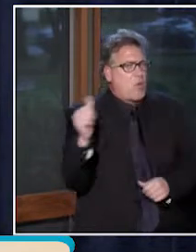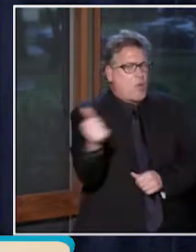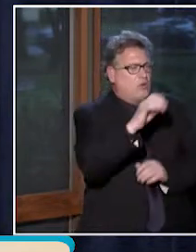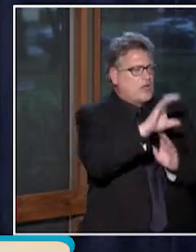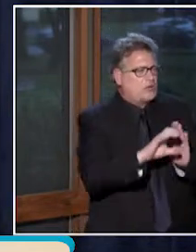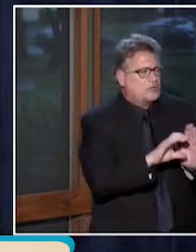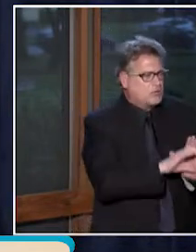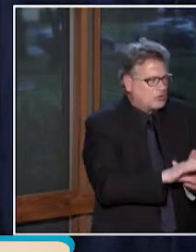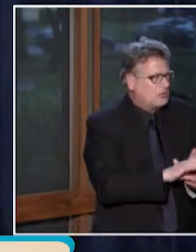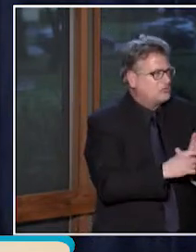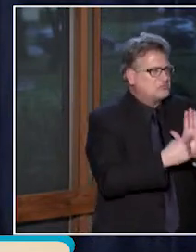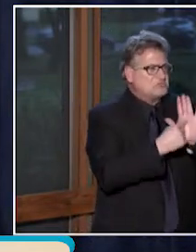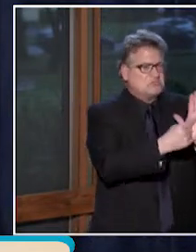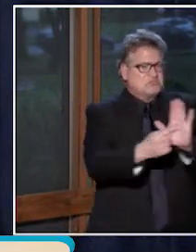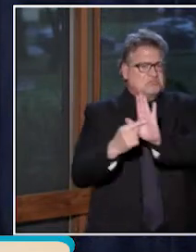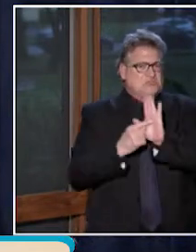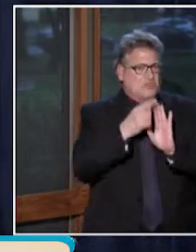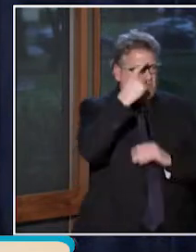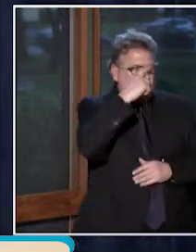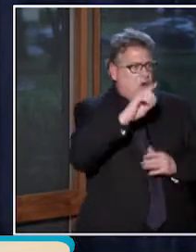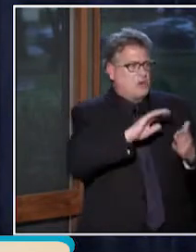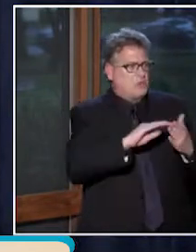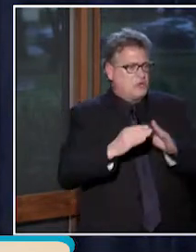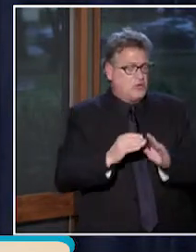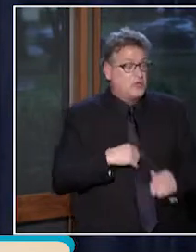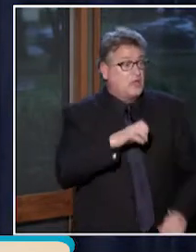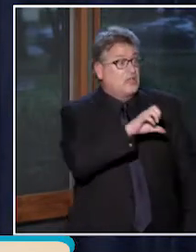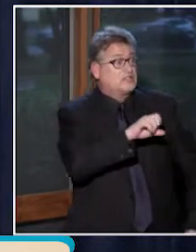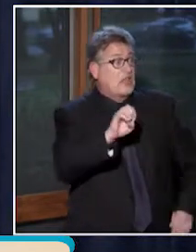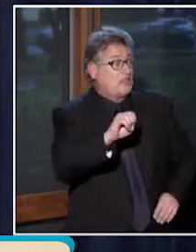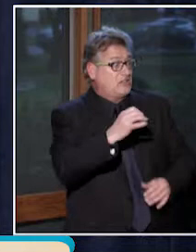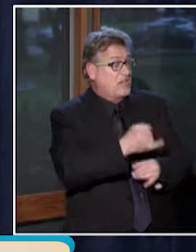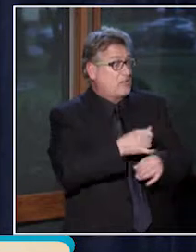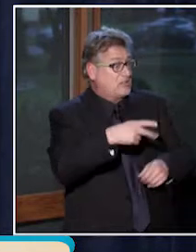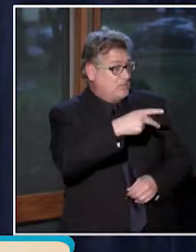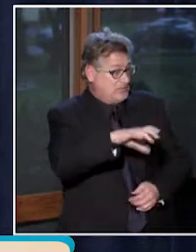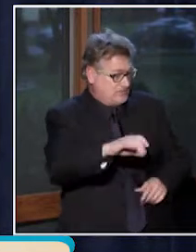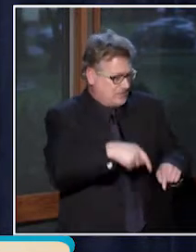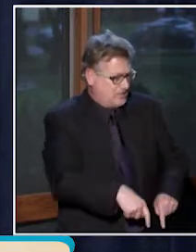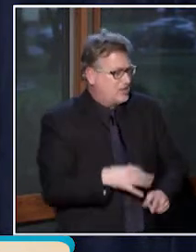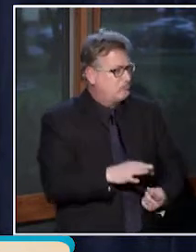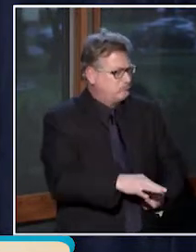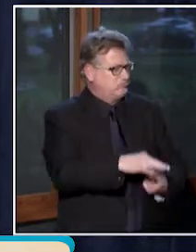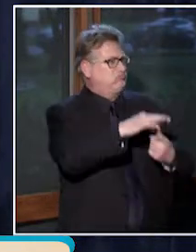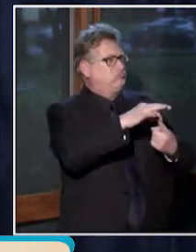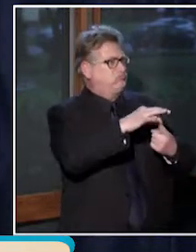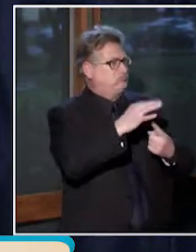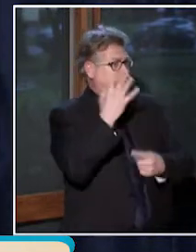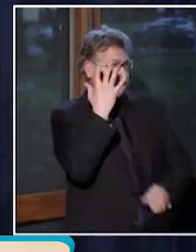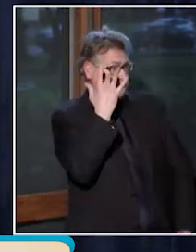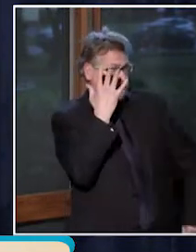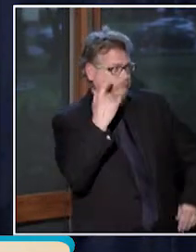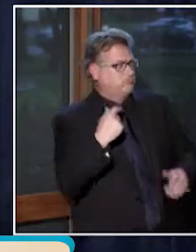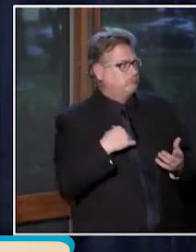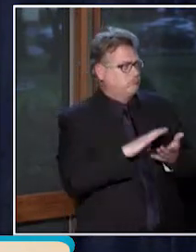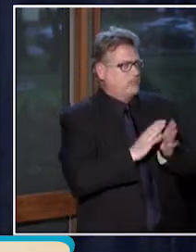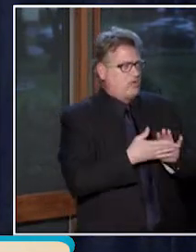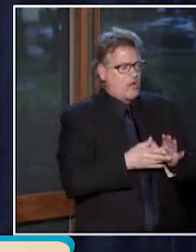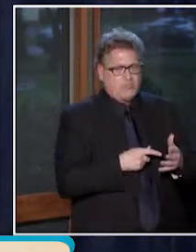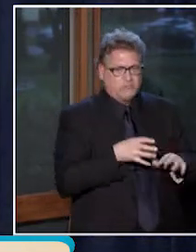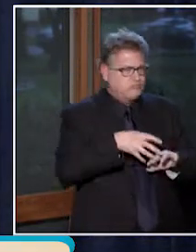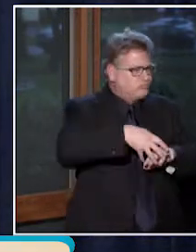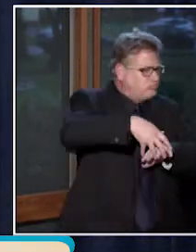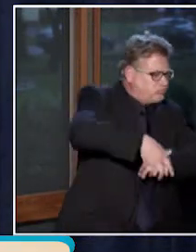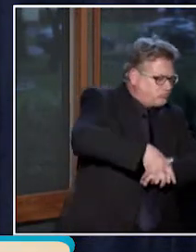of opportunity for our community. The Southeast Campus is particularly special as it has become an anchor